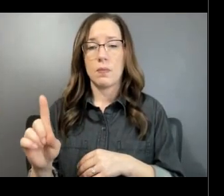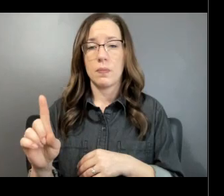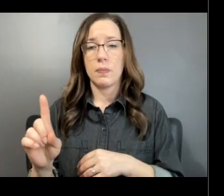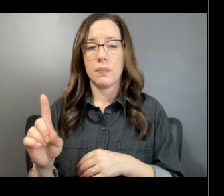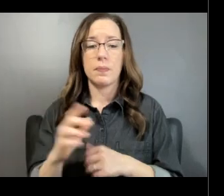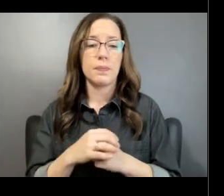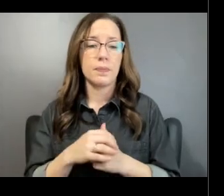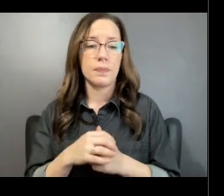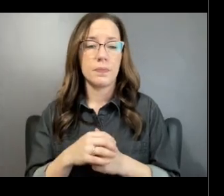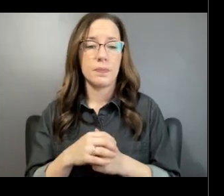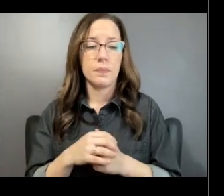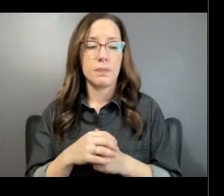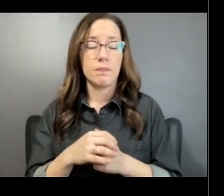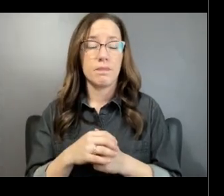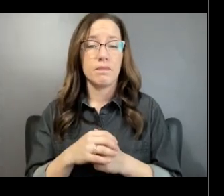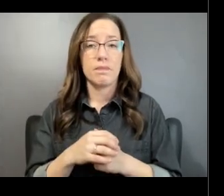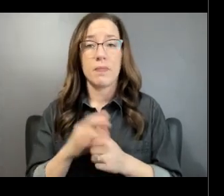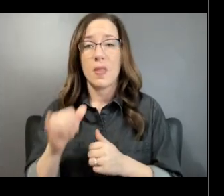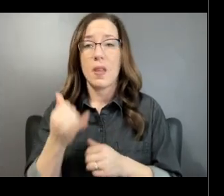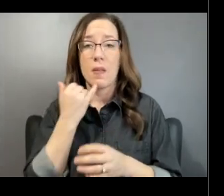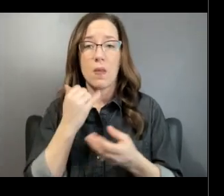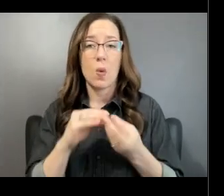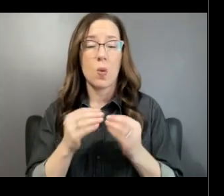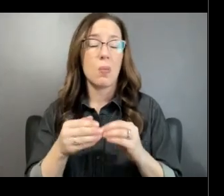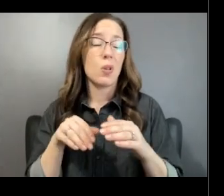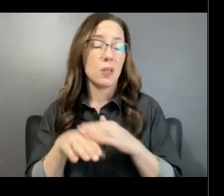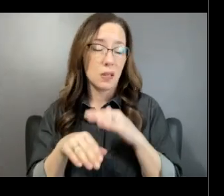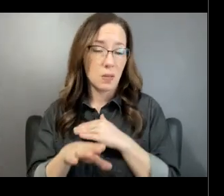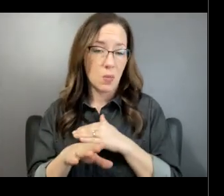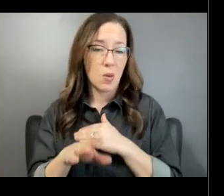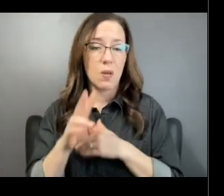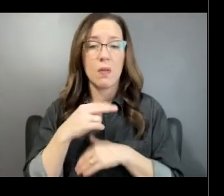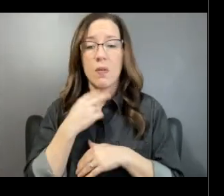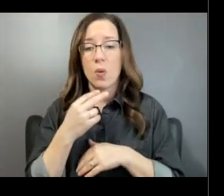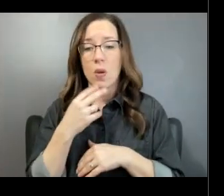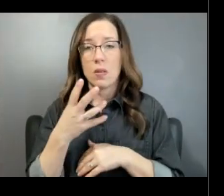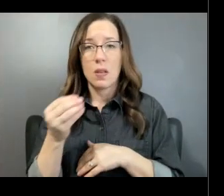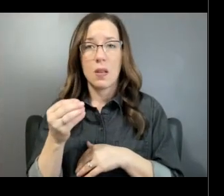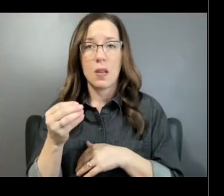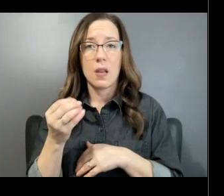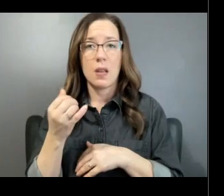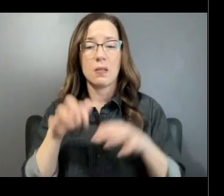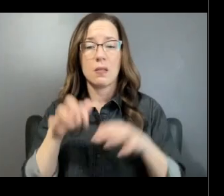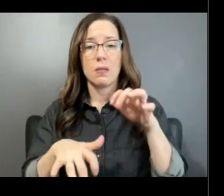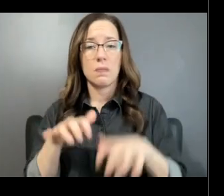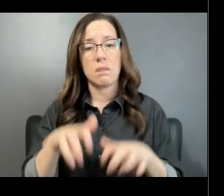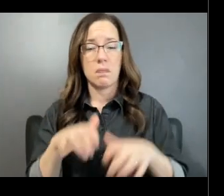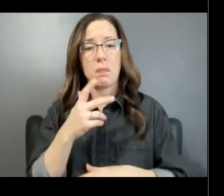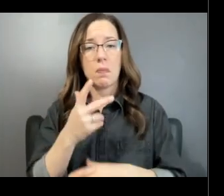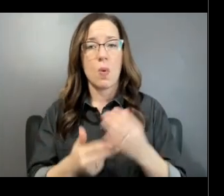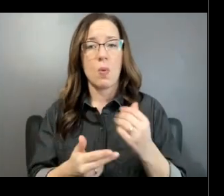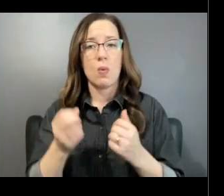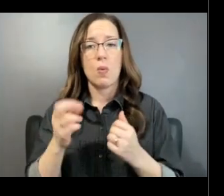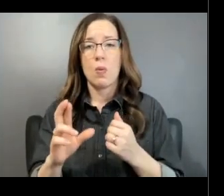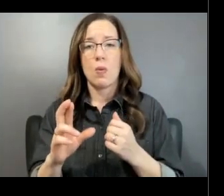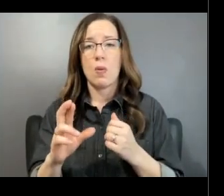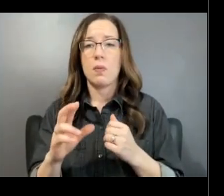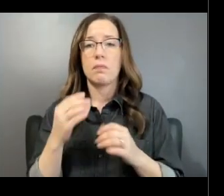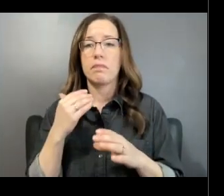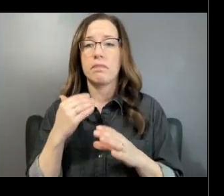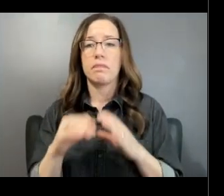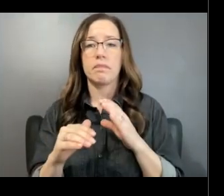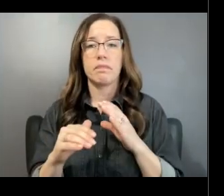888-341-7781. And that phone number is accessible by voice and teletypewriter, or you